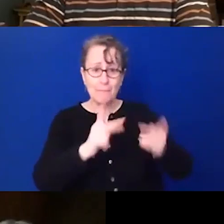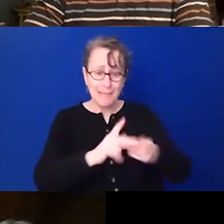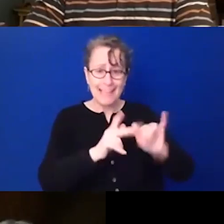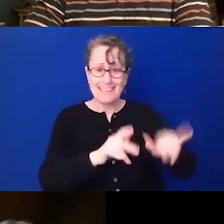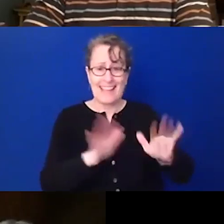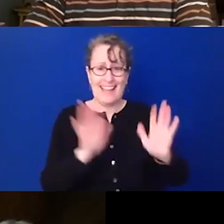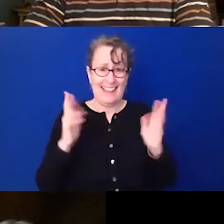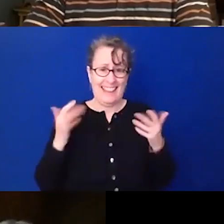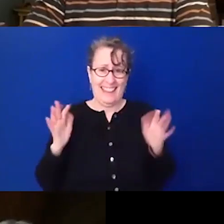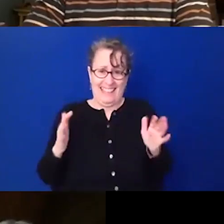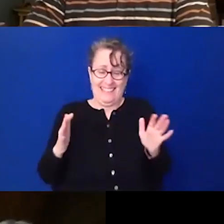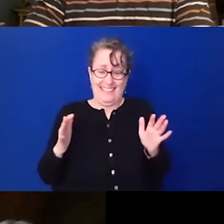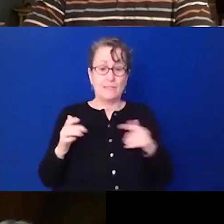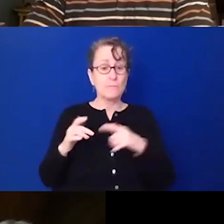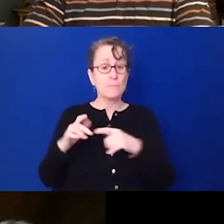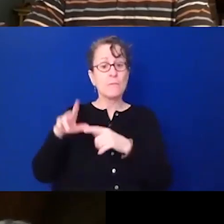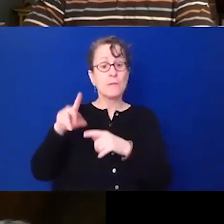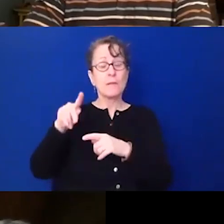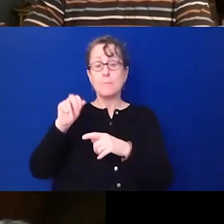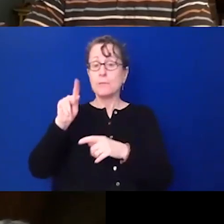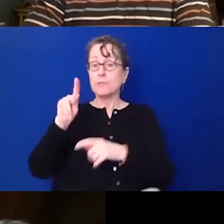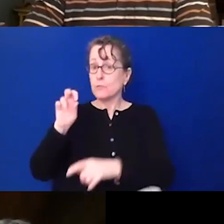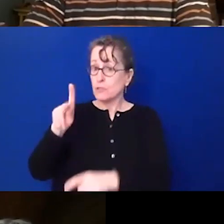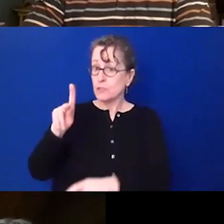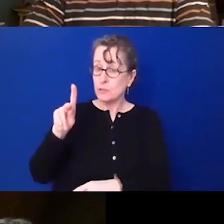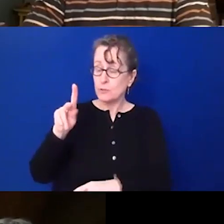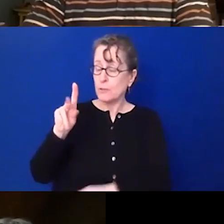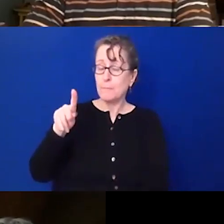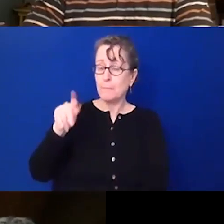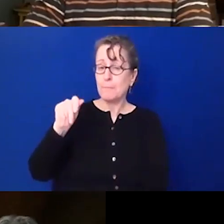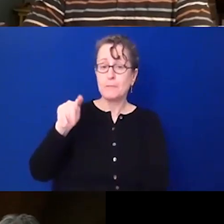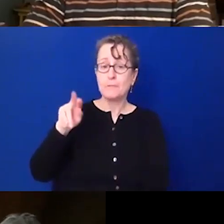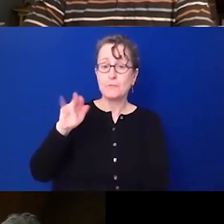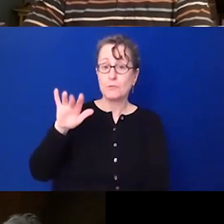have an artist on your team that's working with you on this?